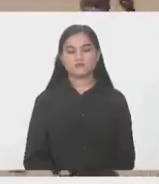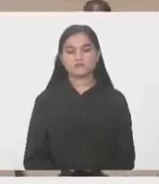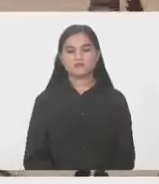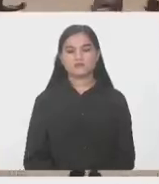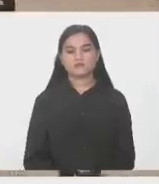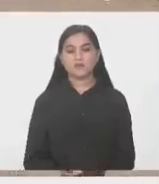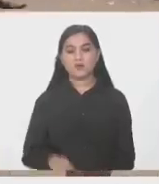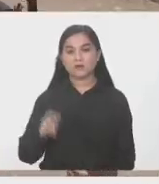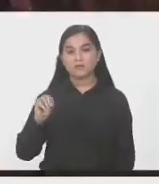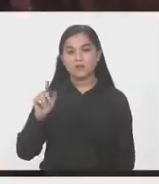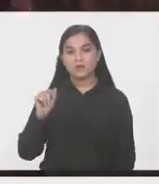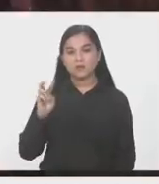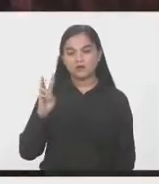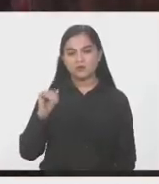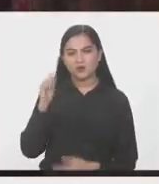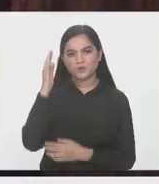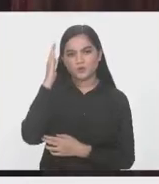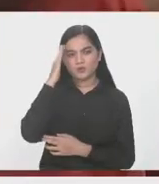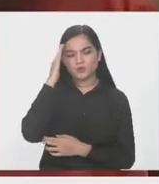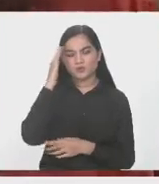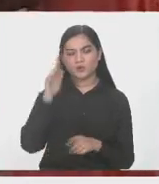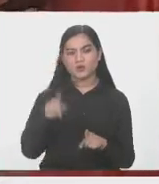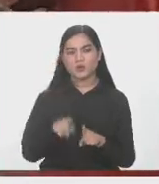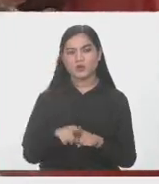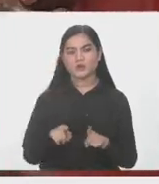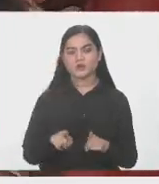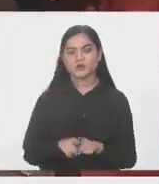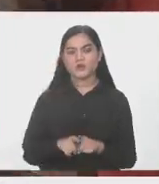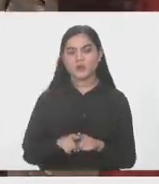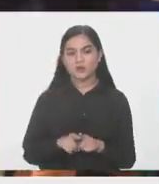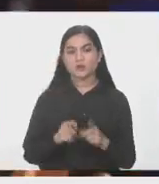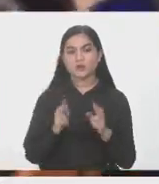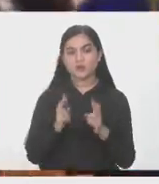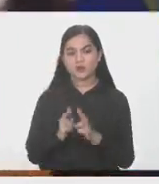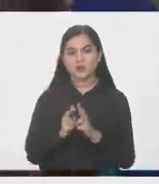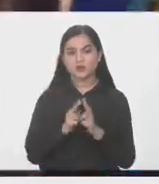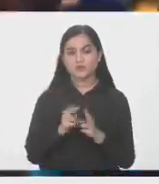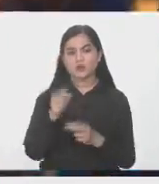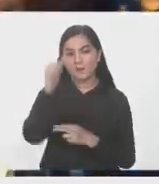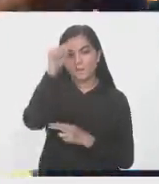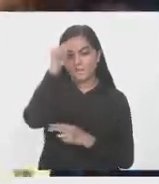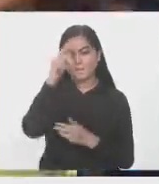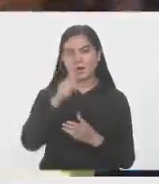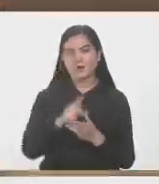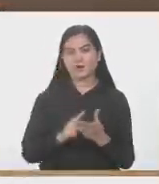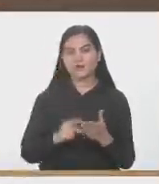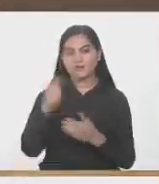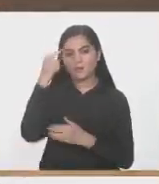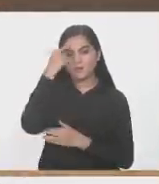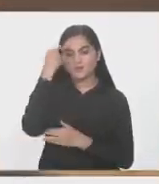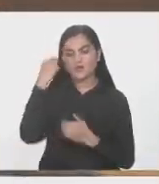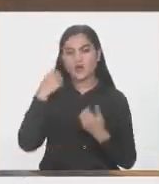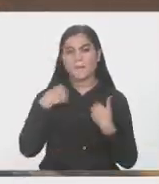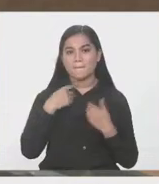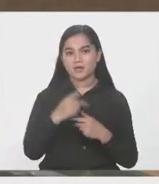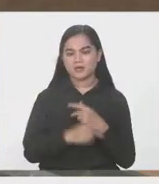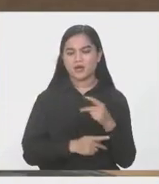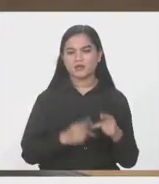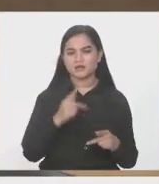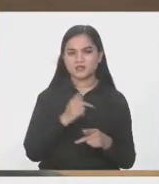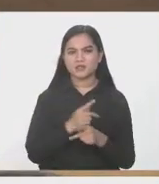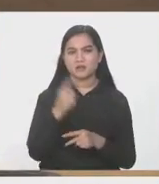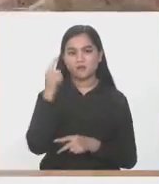Malawi is widely known as the warm heart of Africa because of the generosity and kindness of its